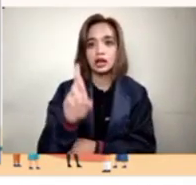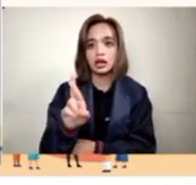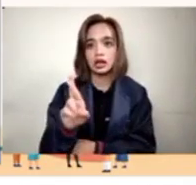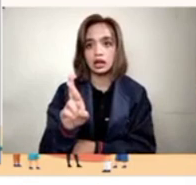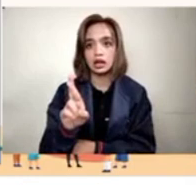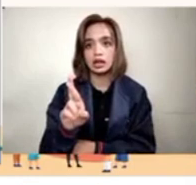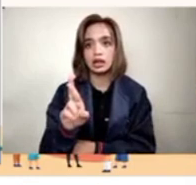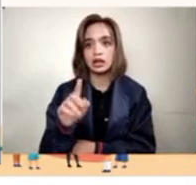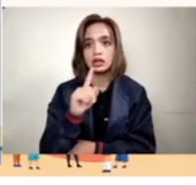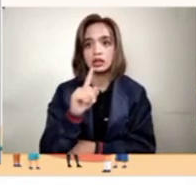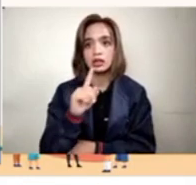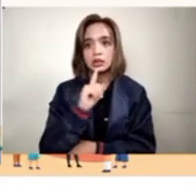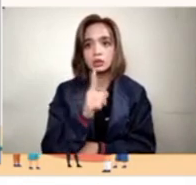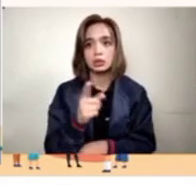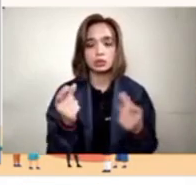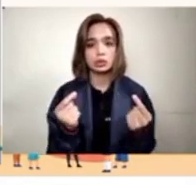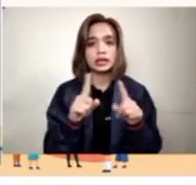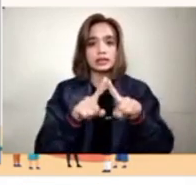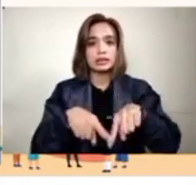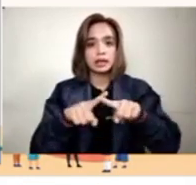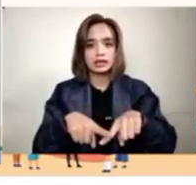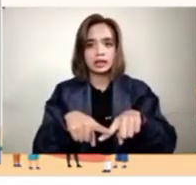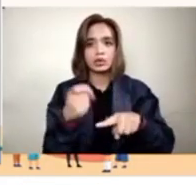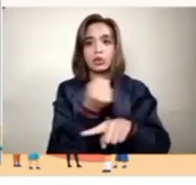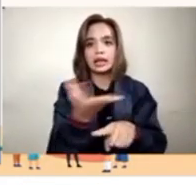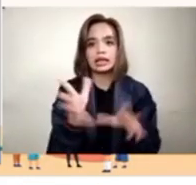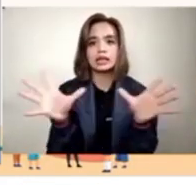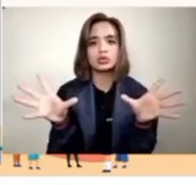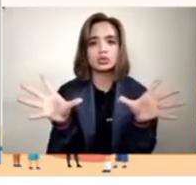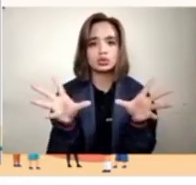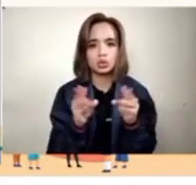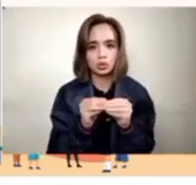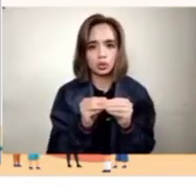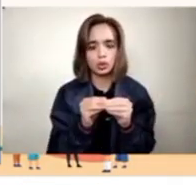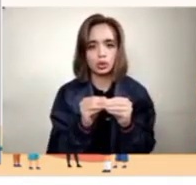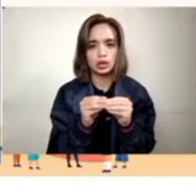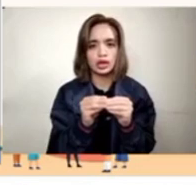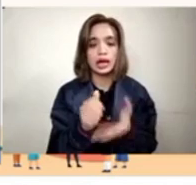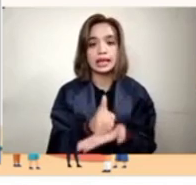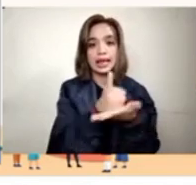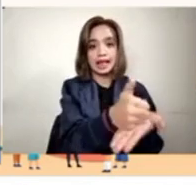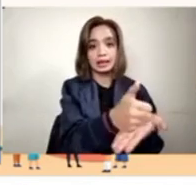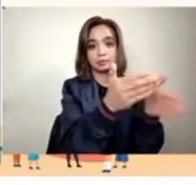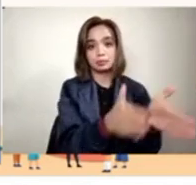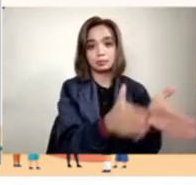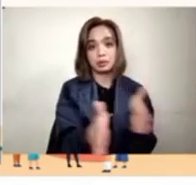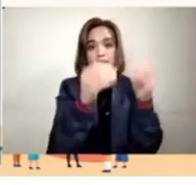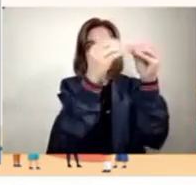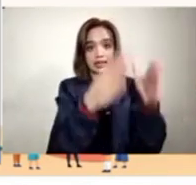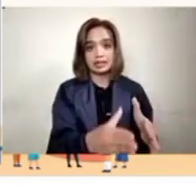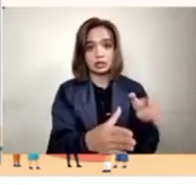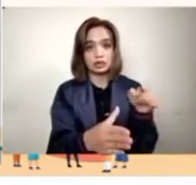the HRMPSB shall rank the applicant based on the total score obtained and